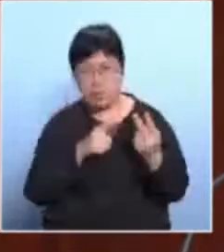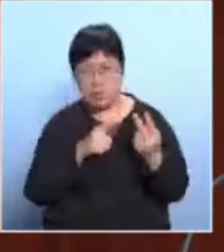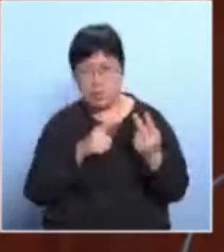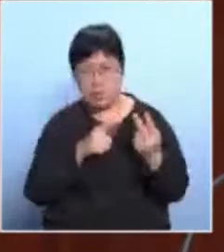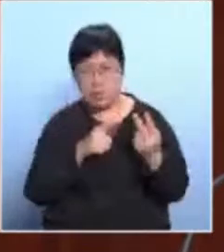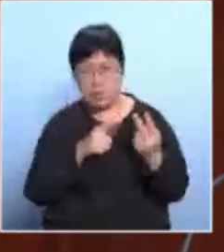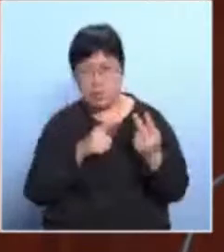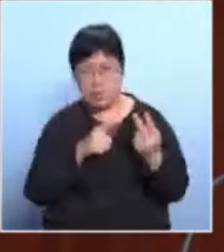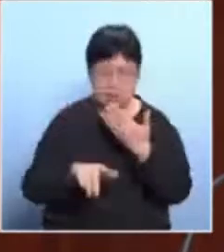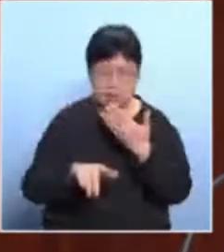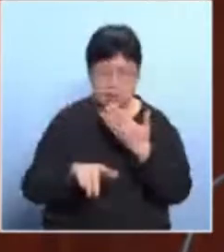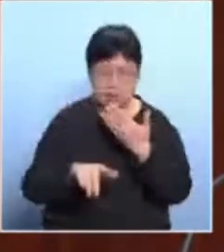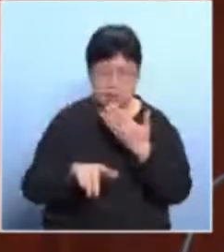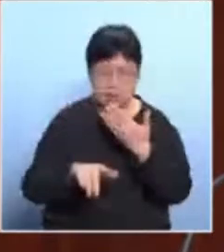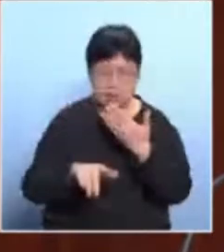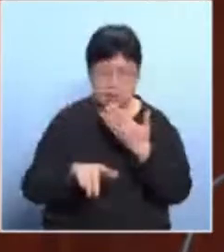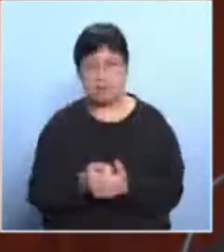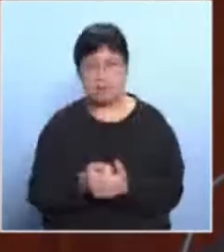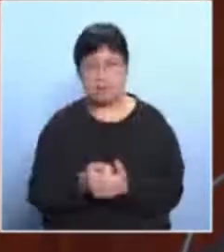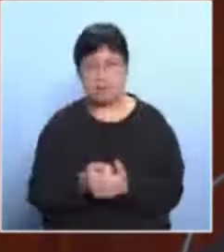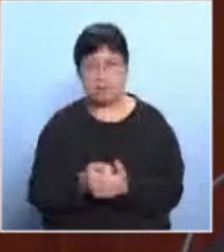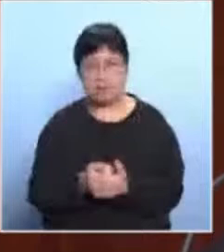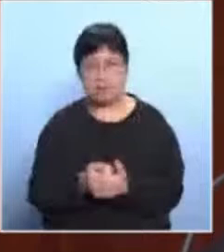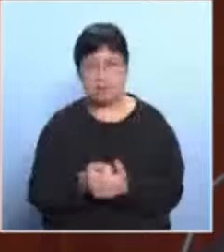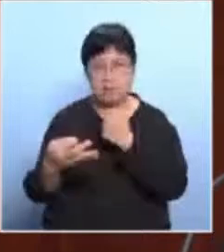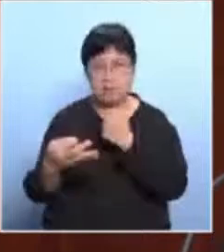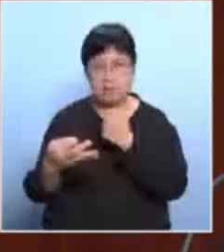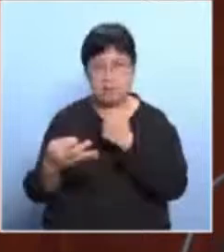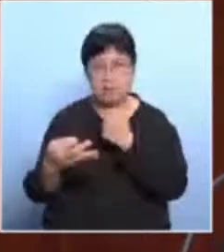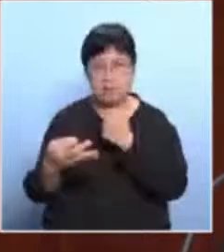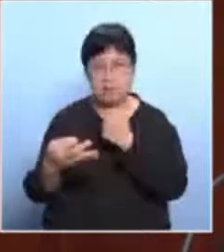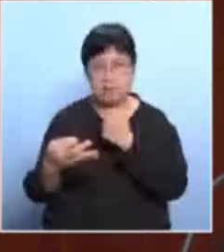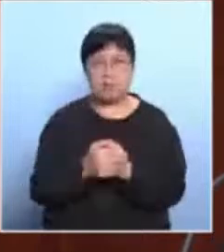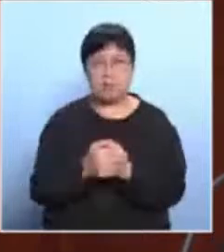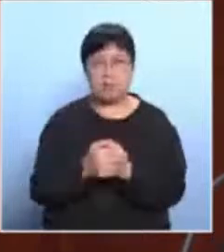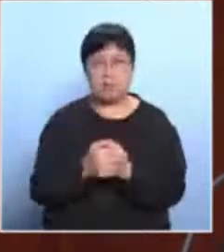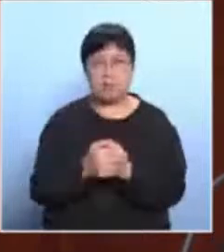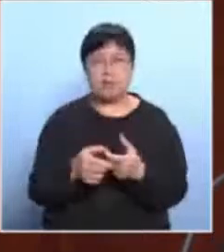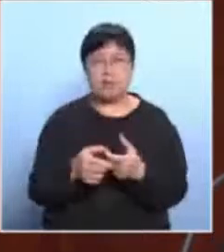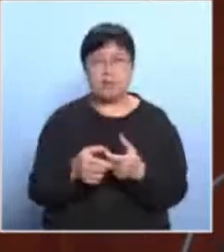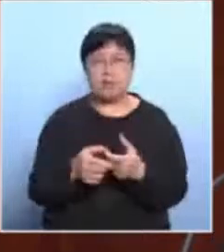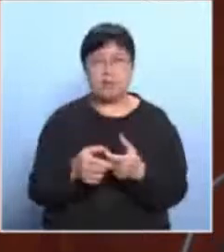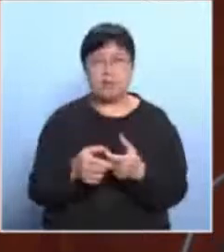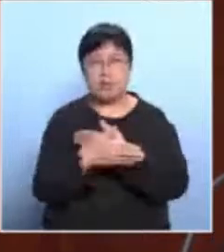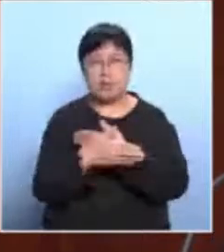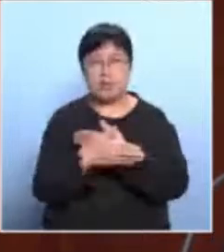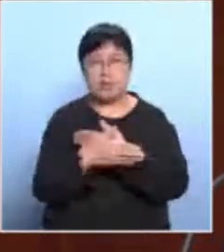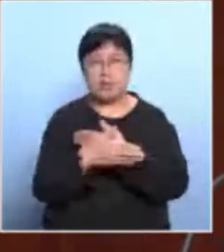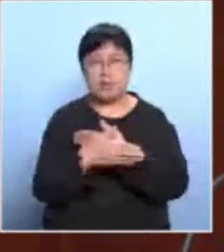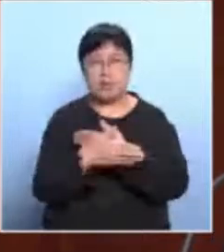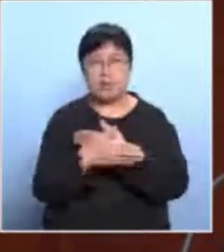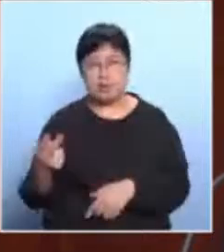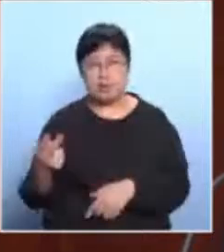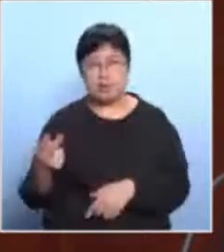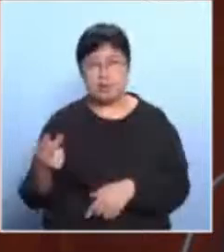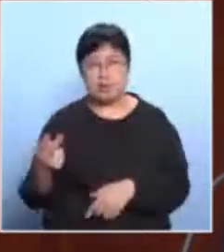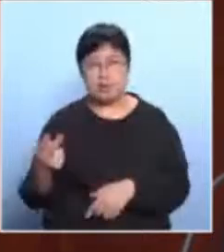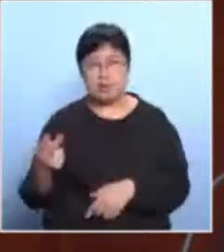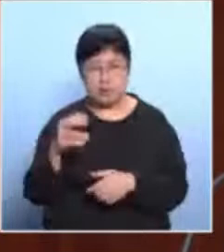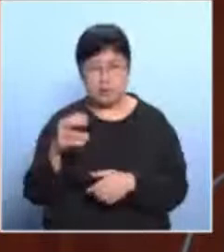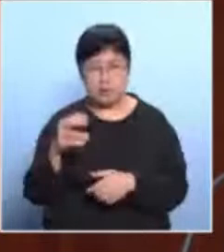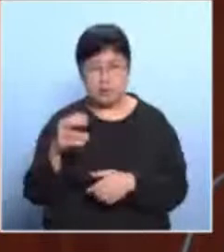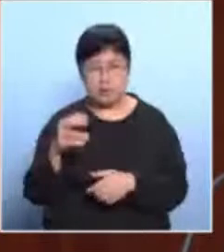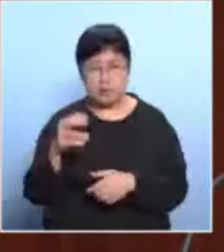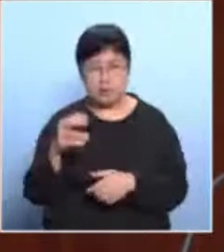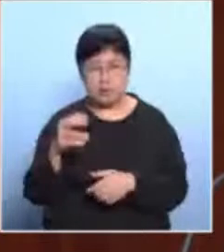3. Support green transformation of public land transport. Between the end of this year and next year, we